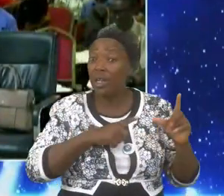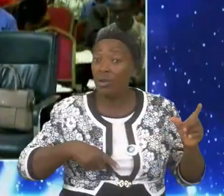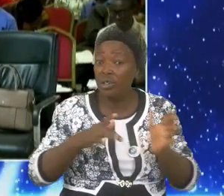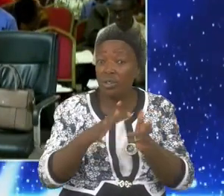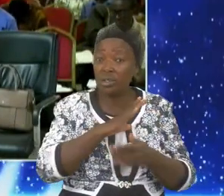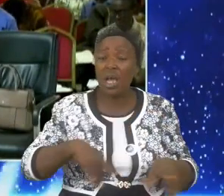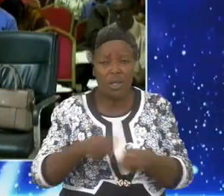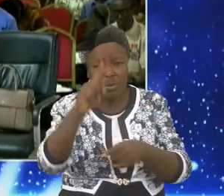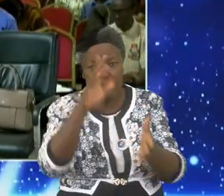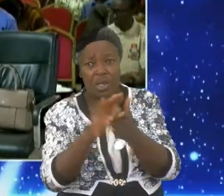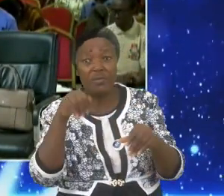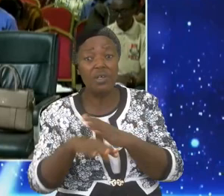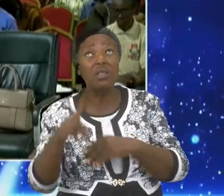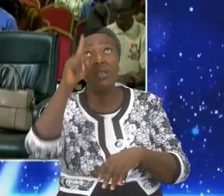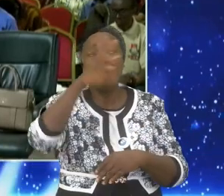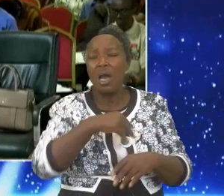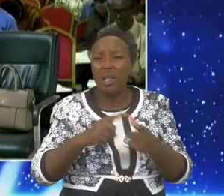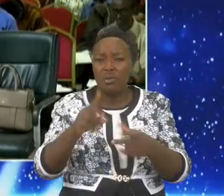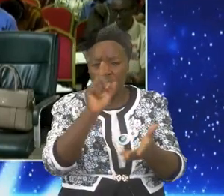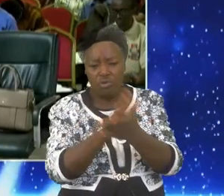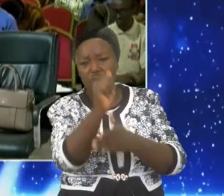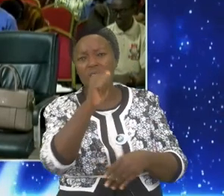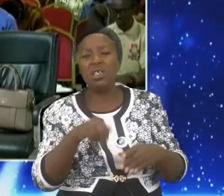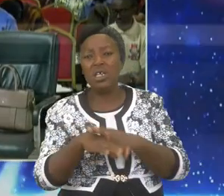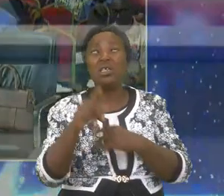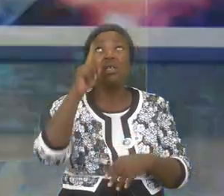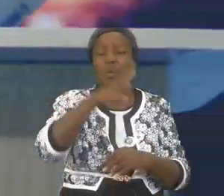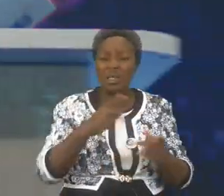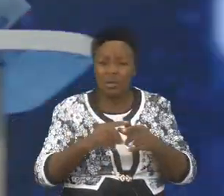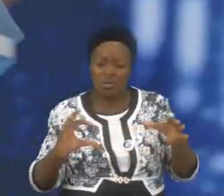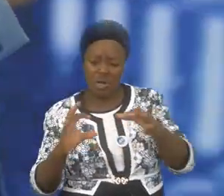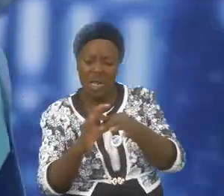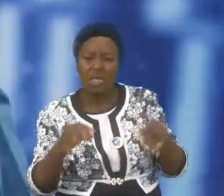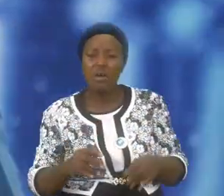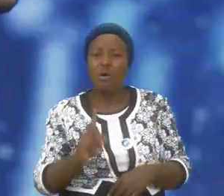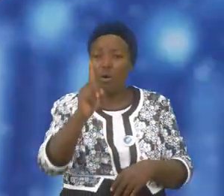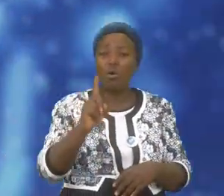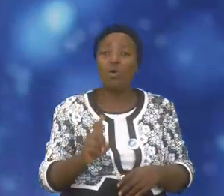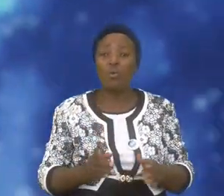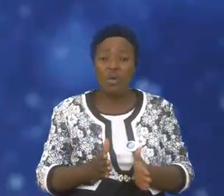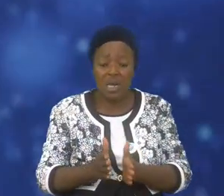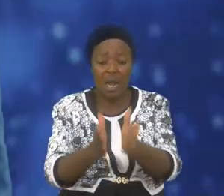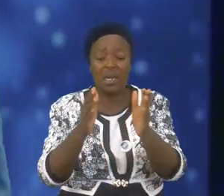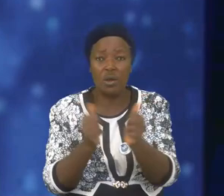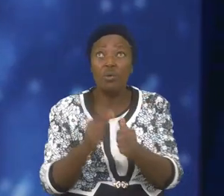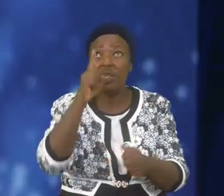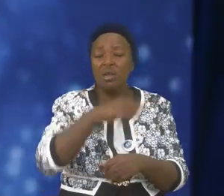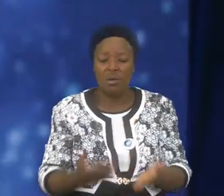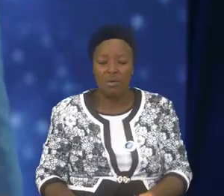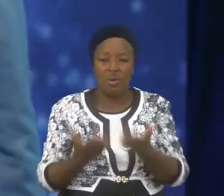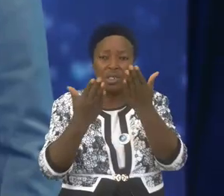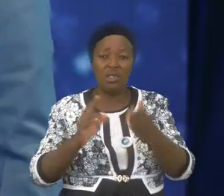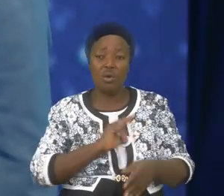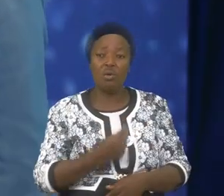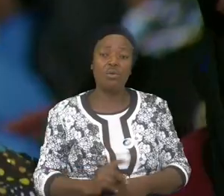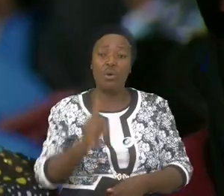up directly with him, he raises us up above the kingdom of darkness. No darkness in